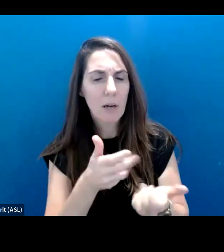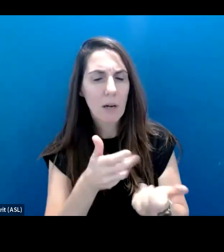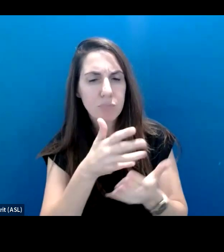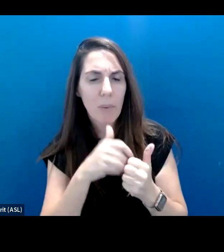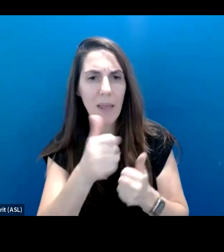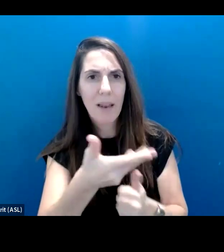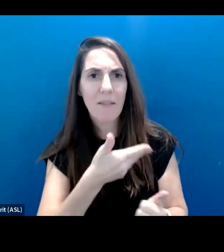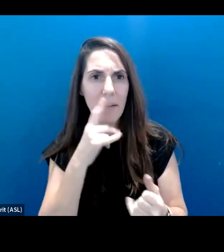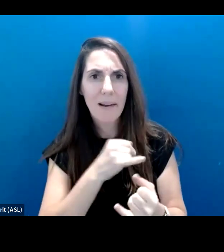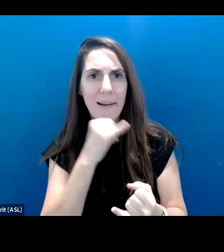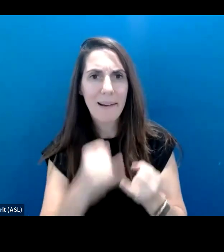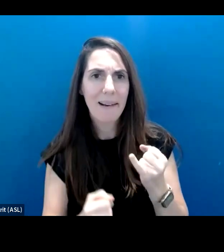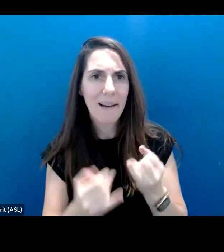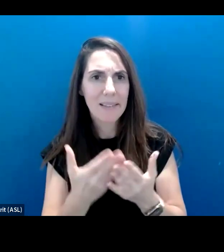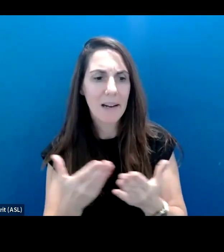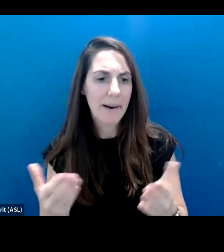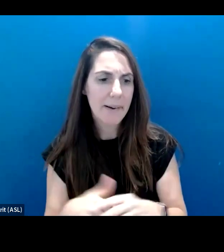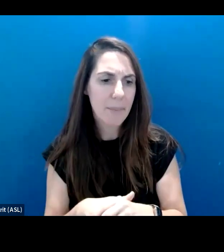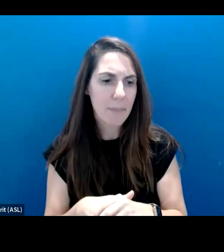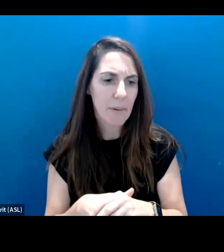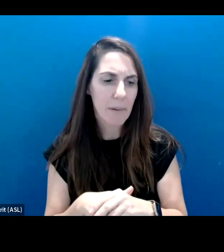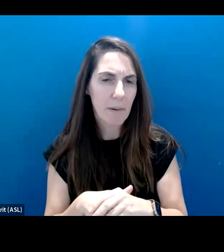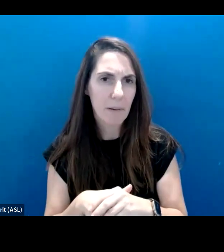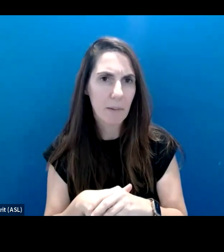Final item. Sorry, I'm scrolling back to make sure I get it.